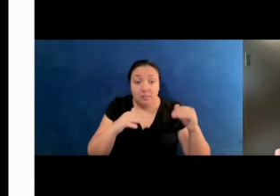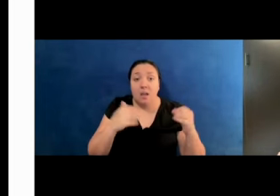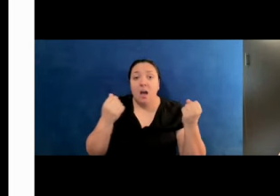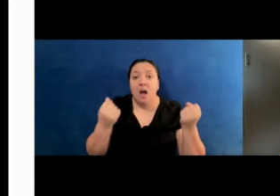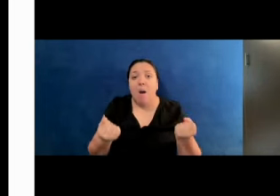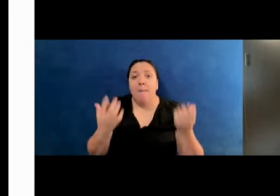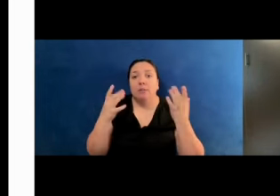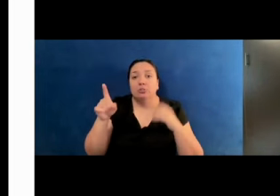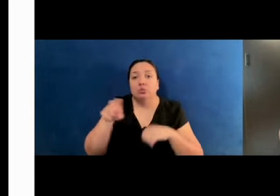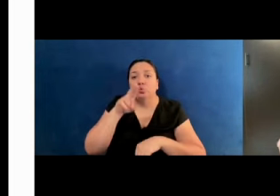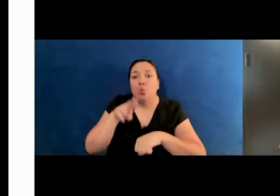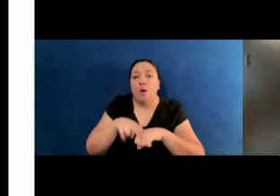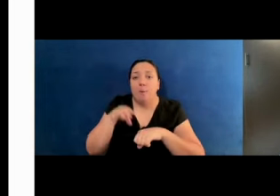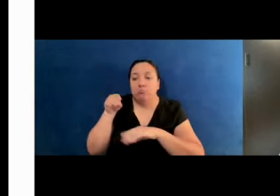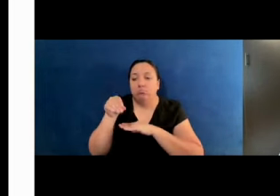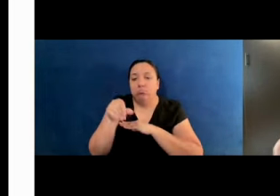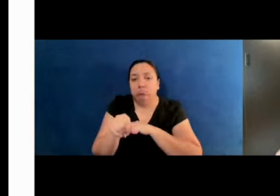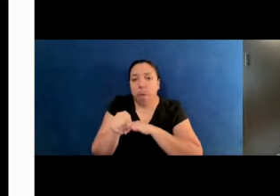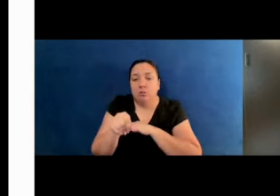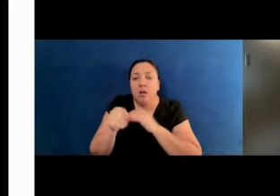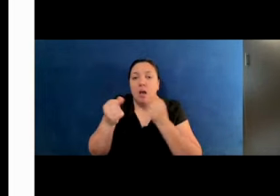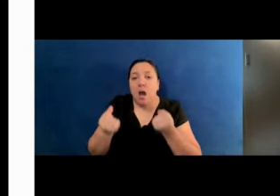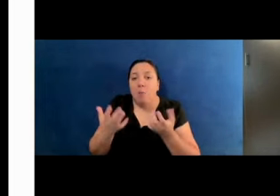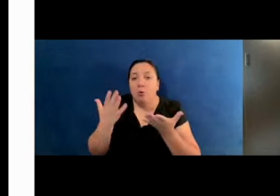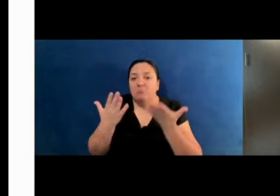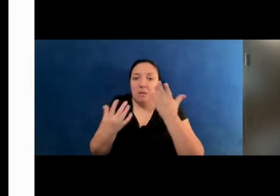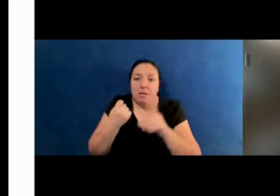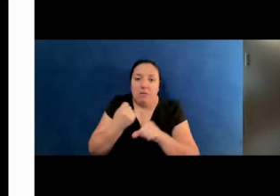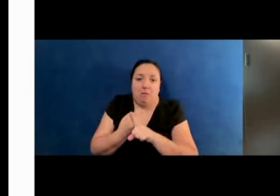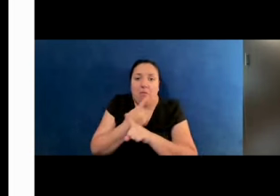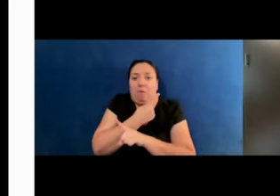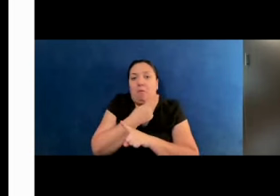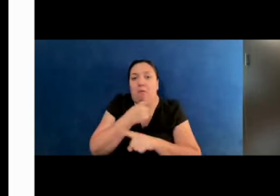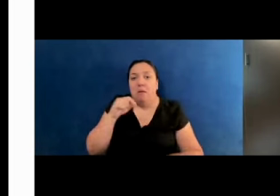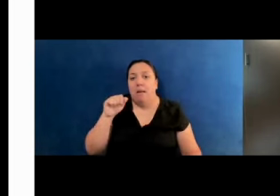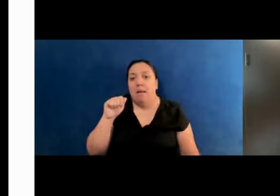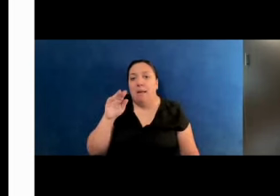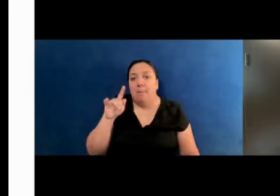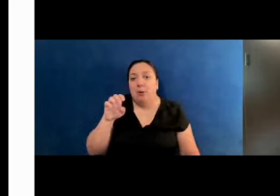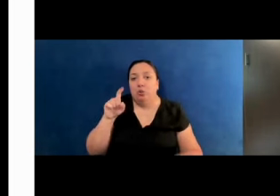normal contributions and how much of it might have been able to work